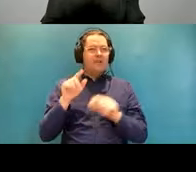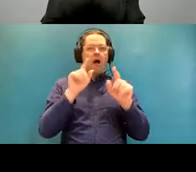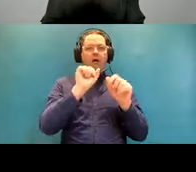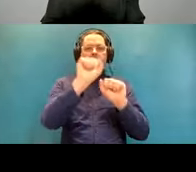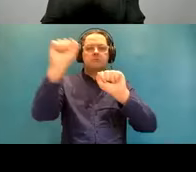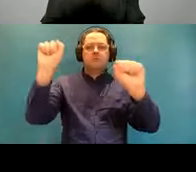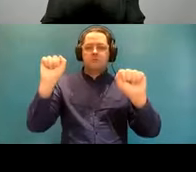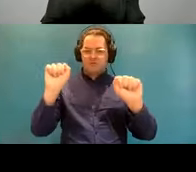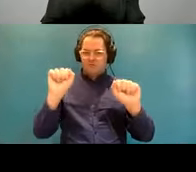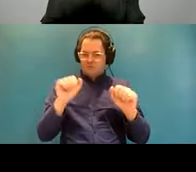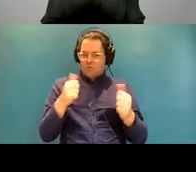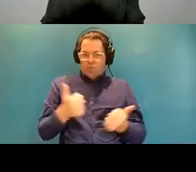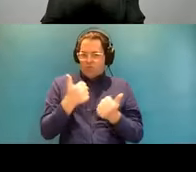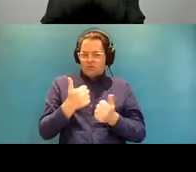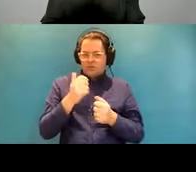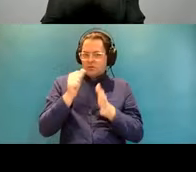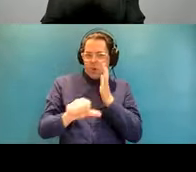to us.